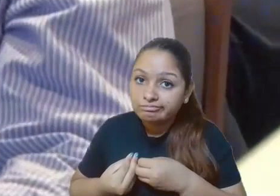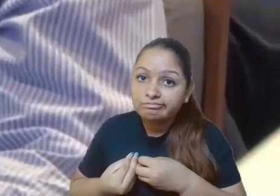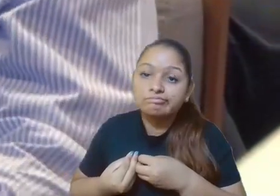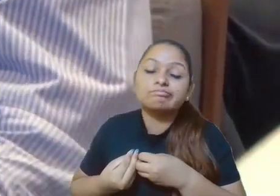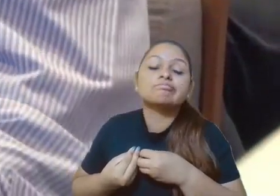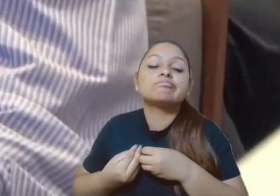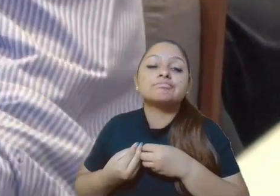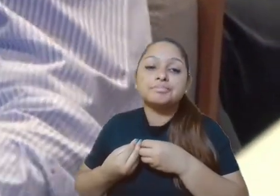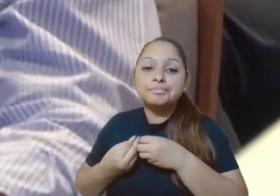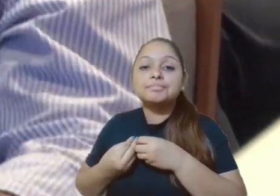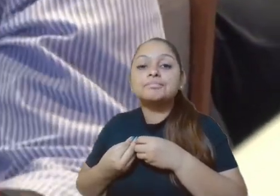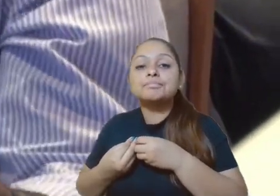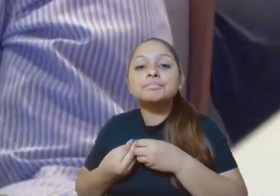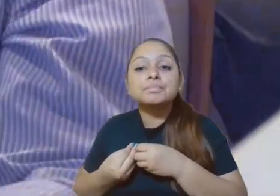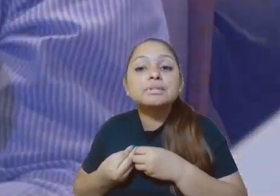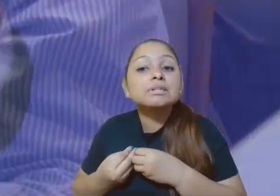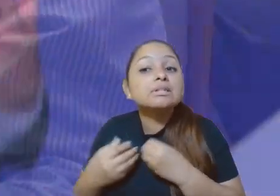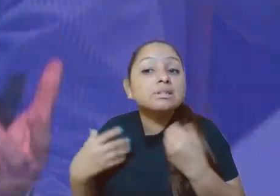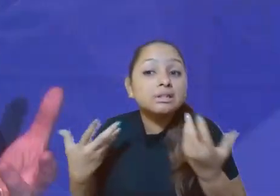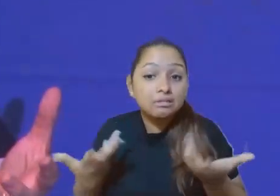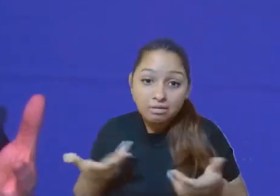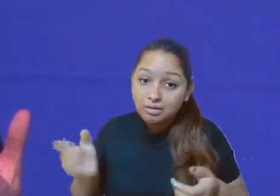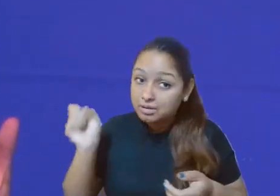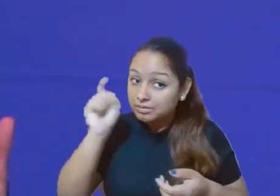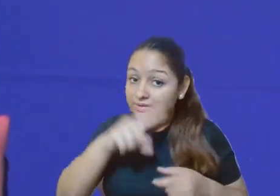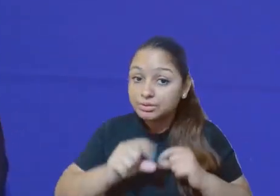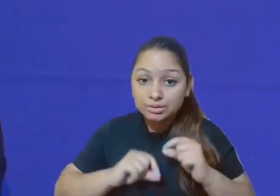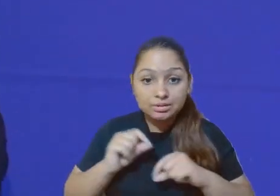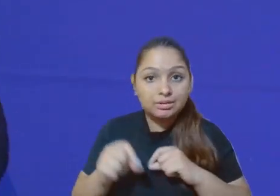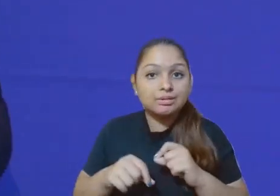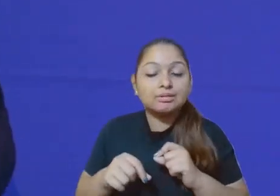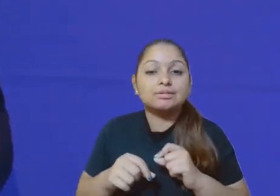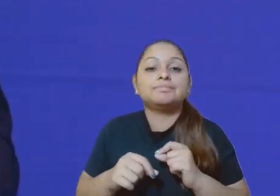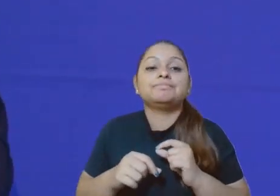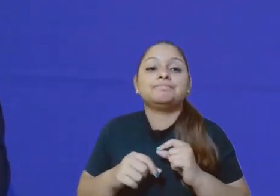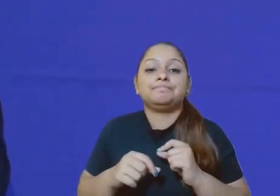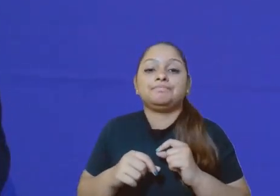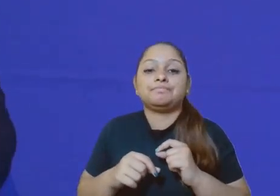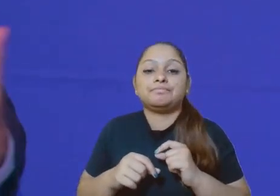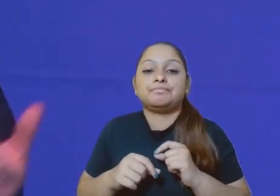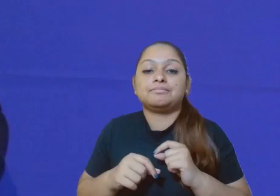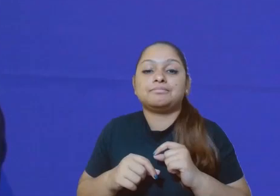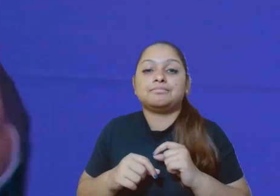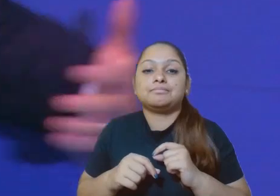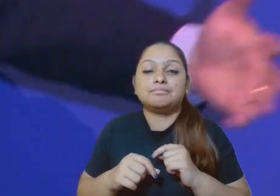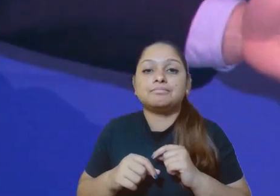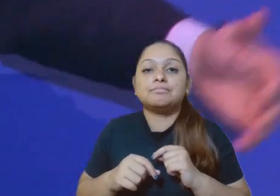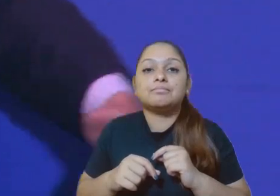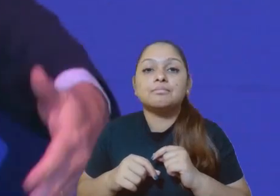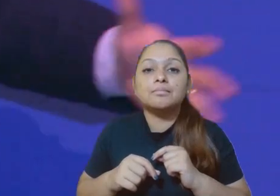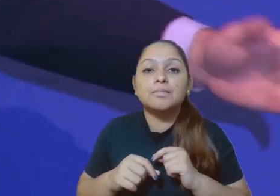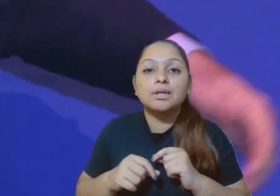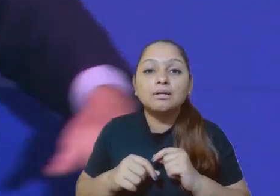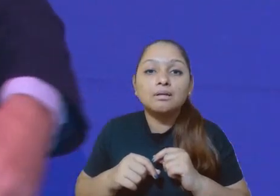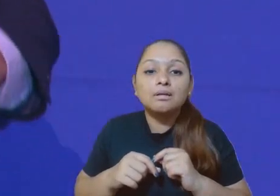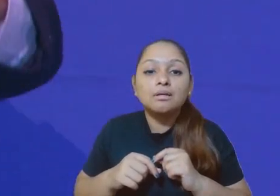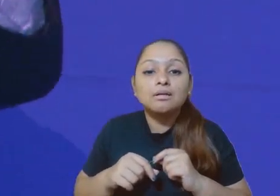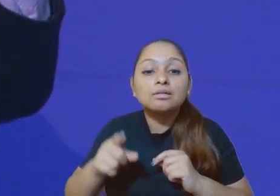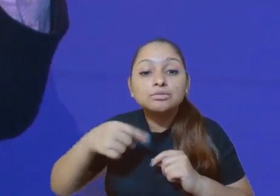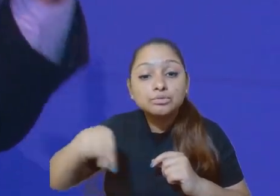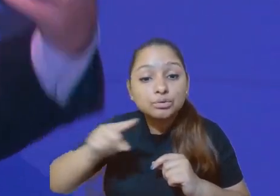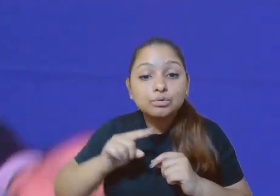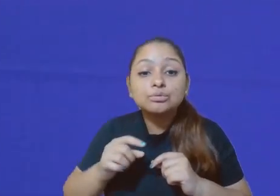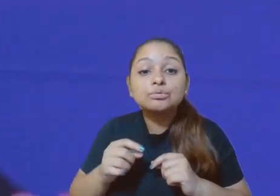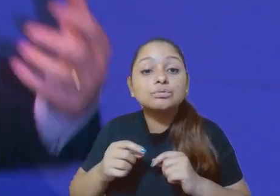go into this direction. What is really difficult to our ecosystem, and this is something that all of us